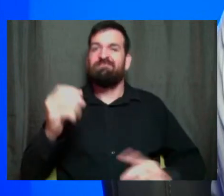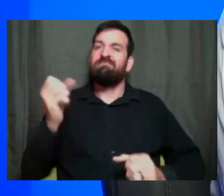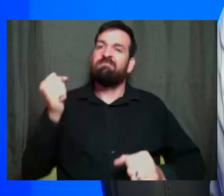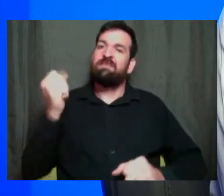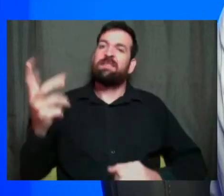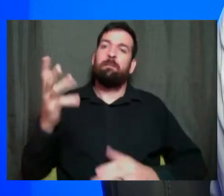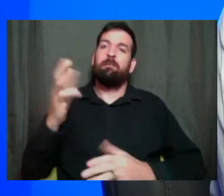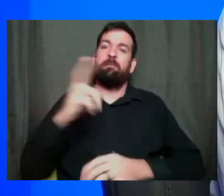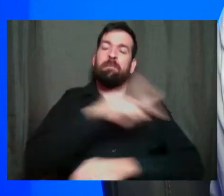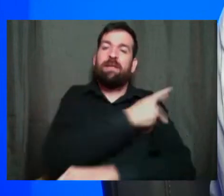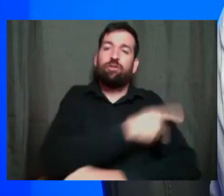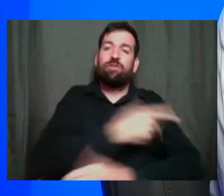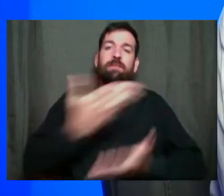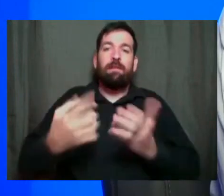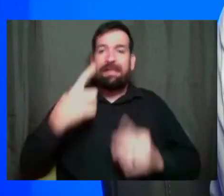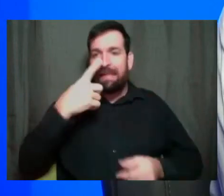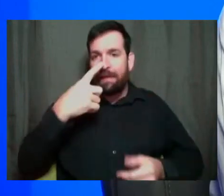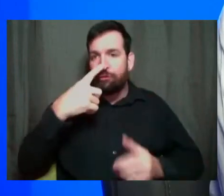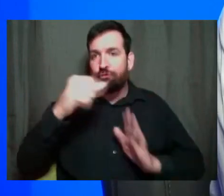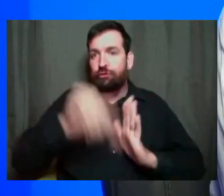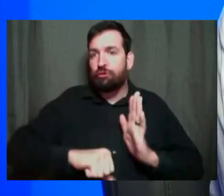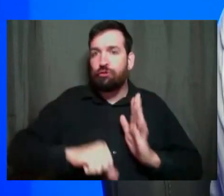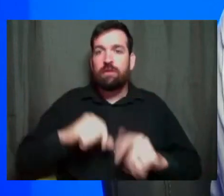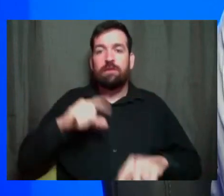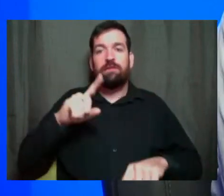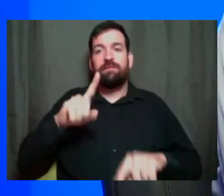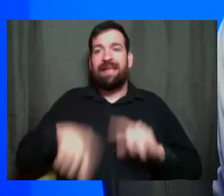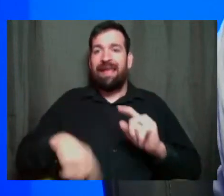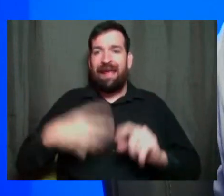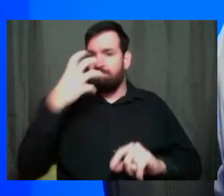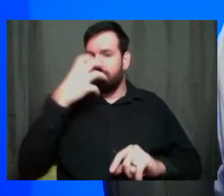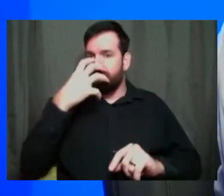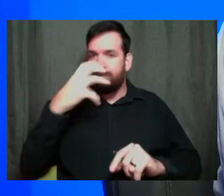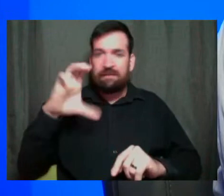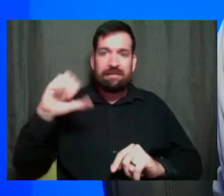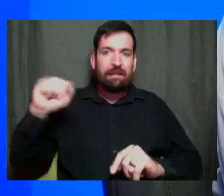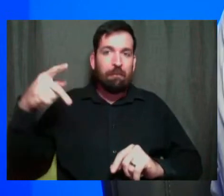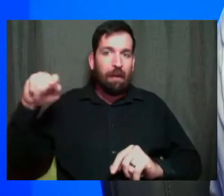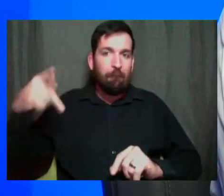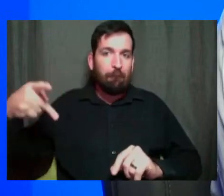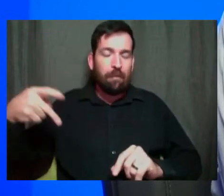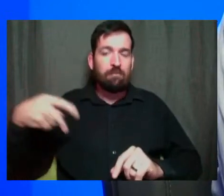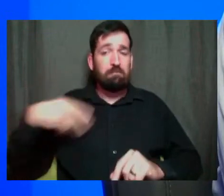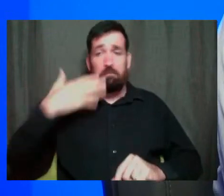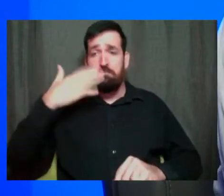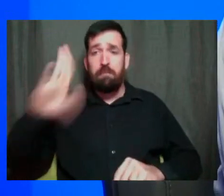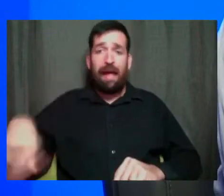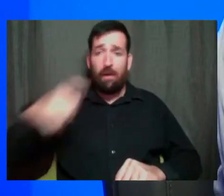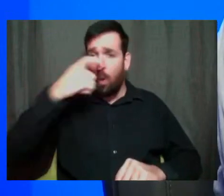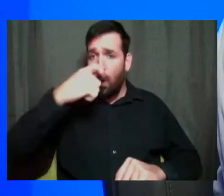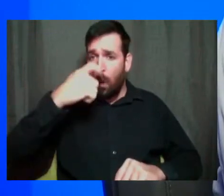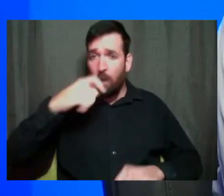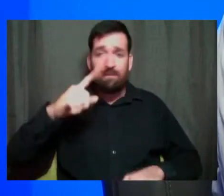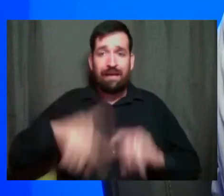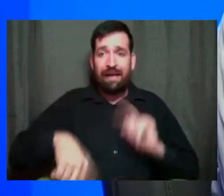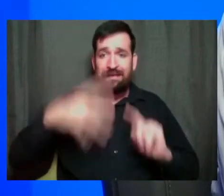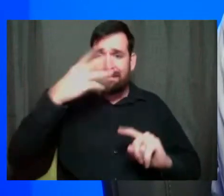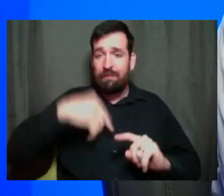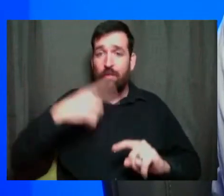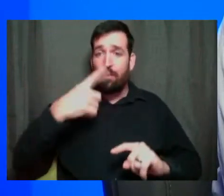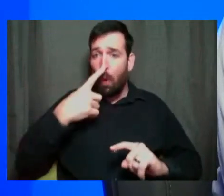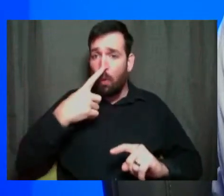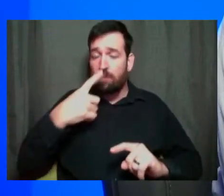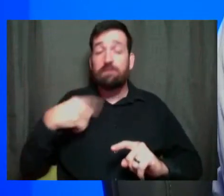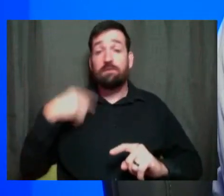nasal surgery, some other surgery. They can't wear their CPAP or some other issue. They have a bad cold. They can't breathe through the nose. So what I do tell them during